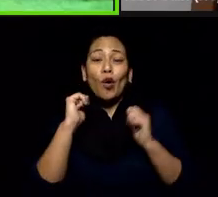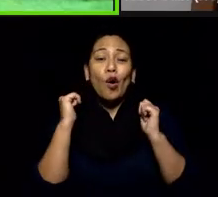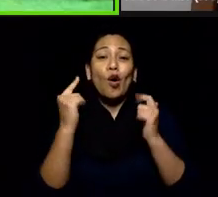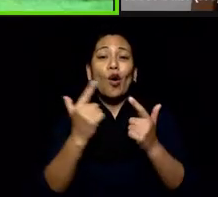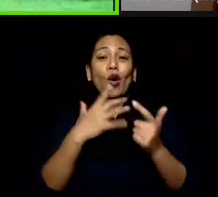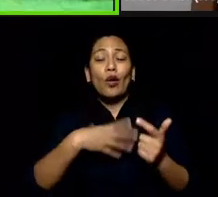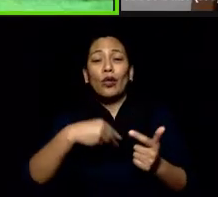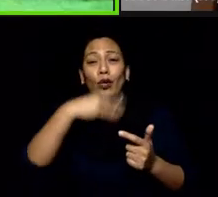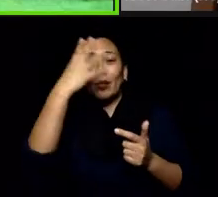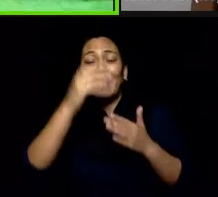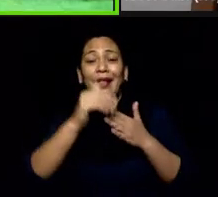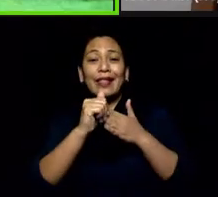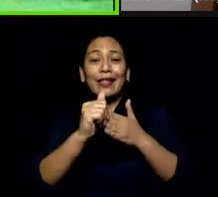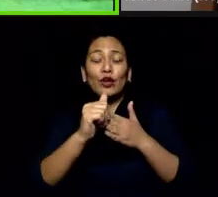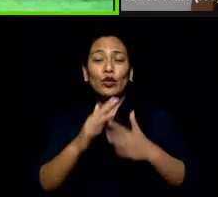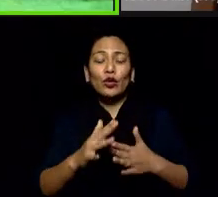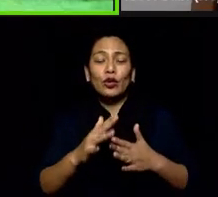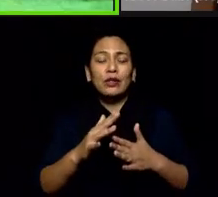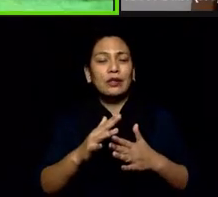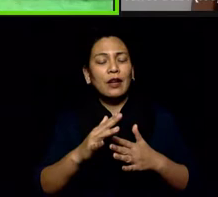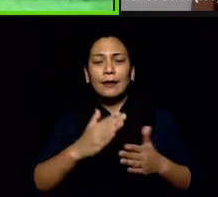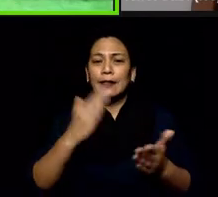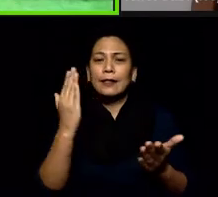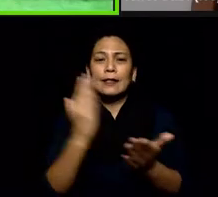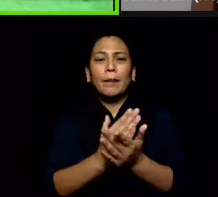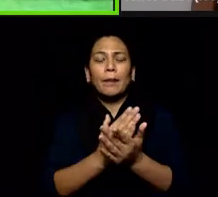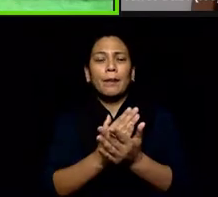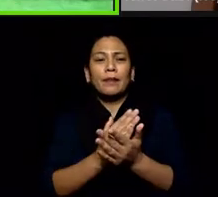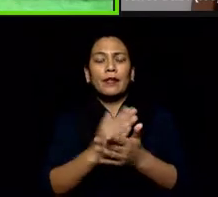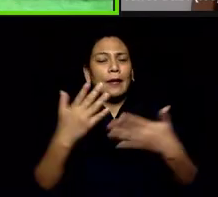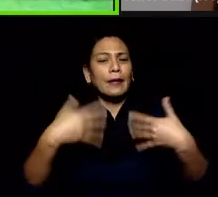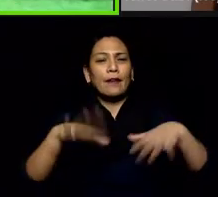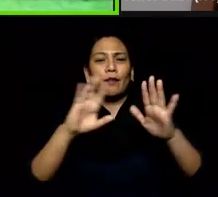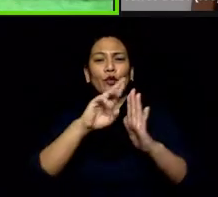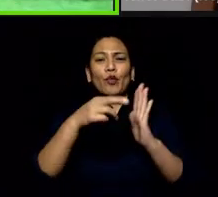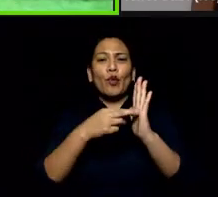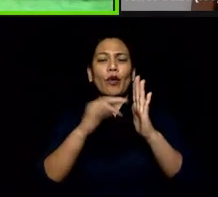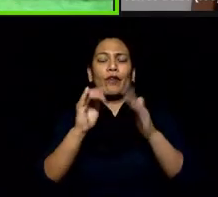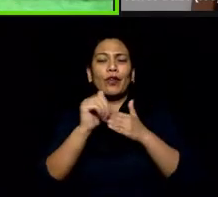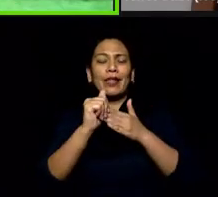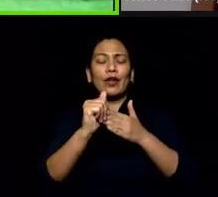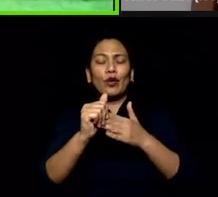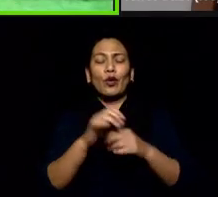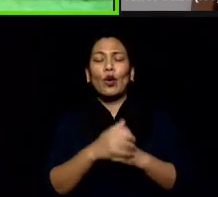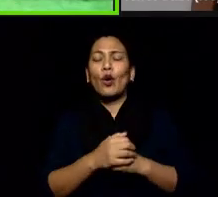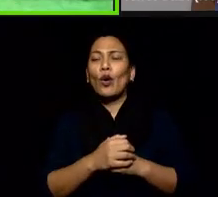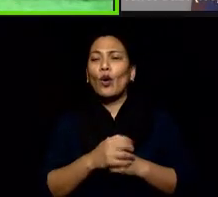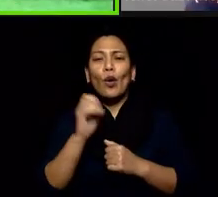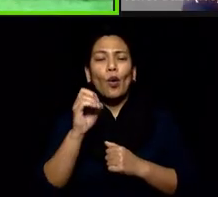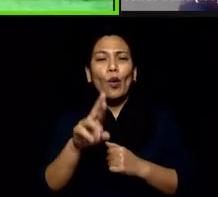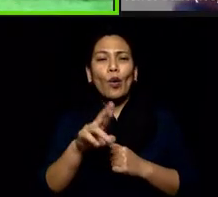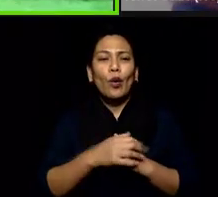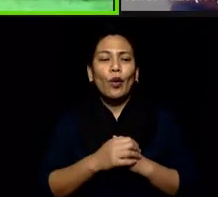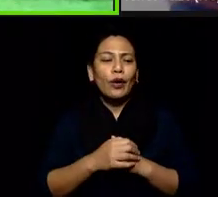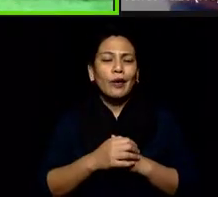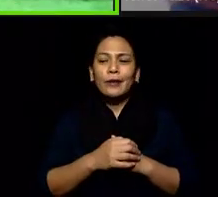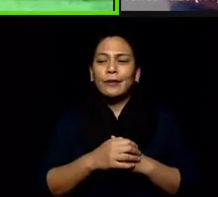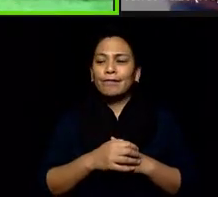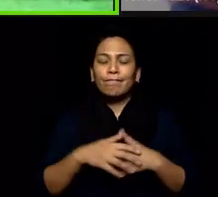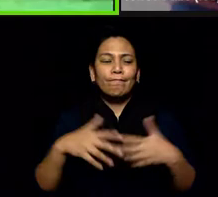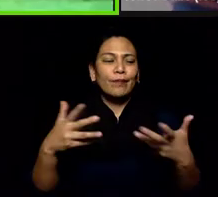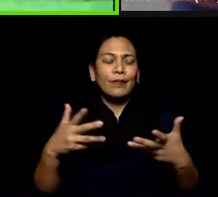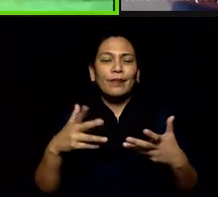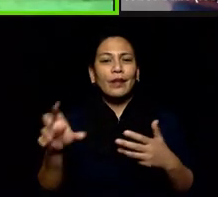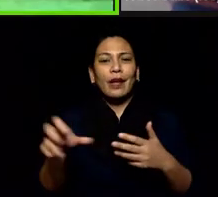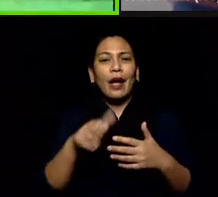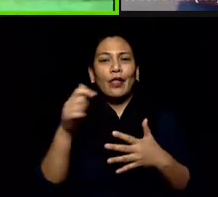to suddenly, you know, stop running theater companies, for example? Or we could, you know, go into